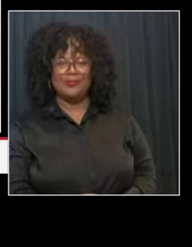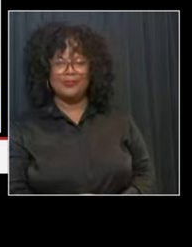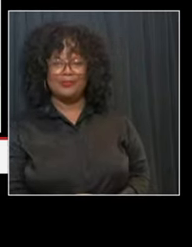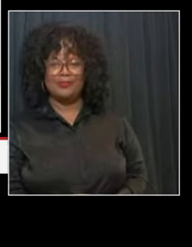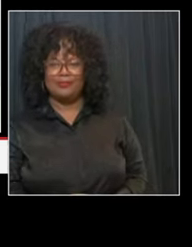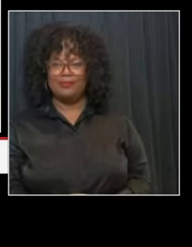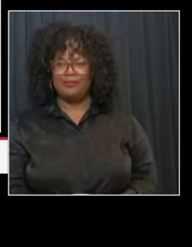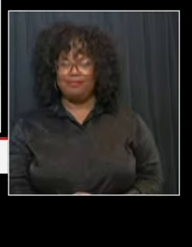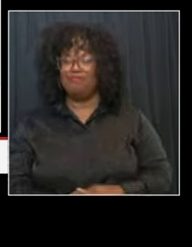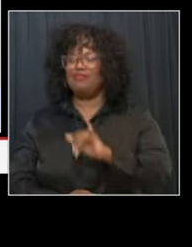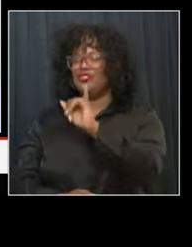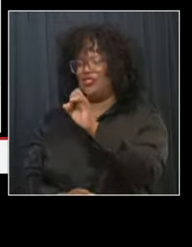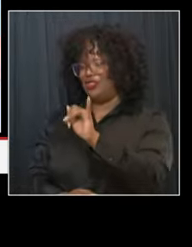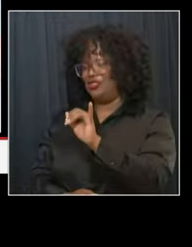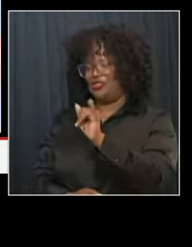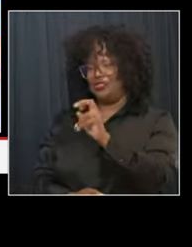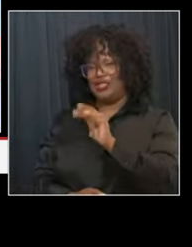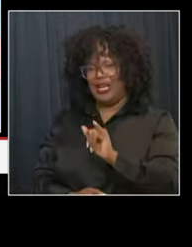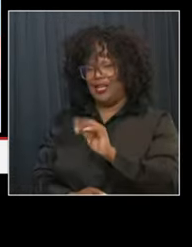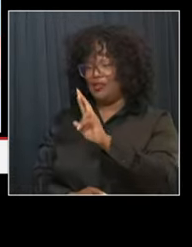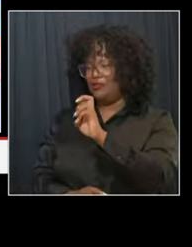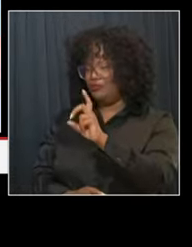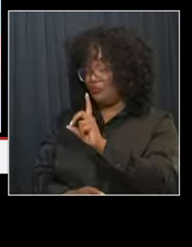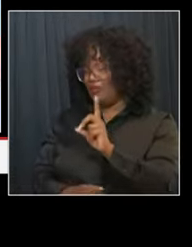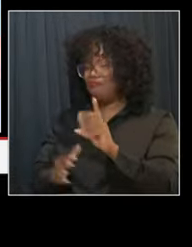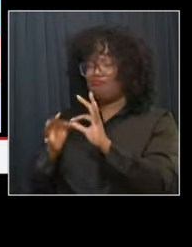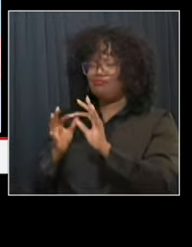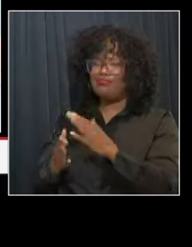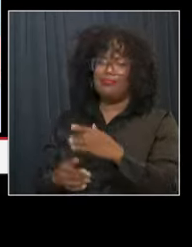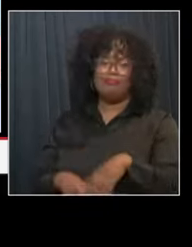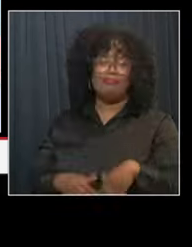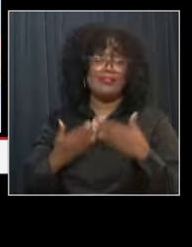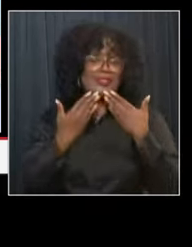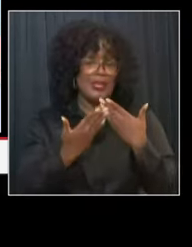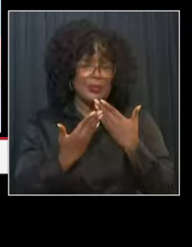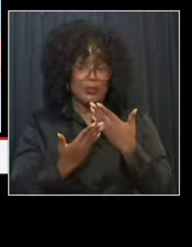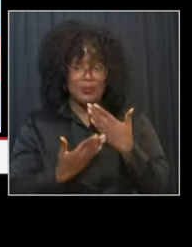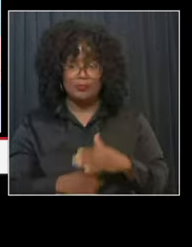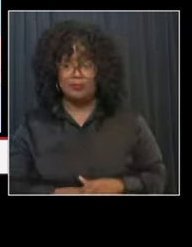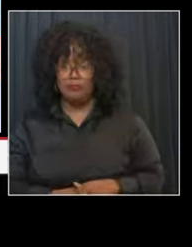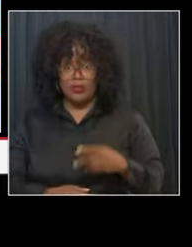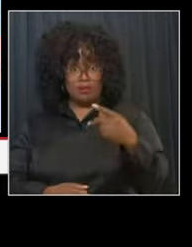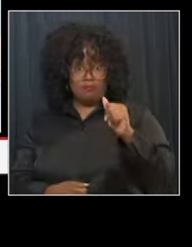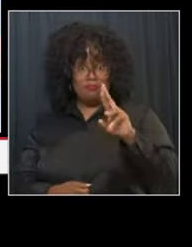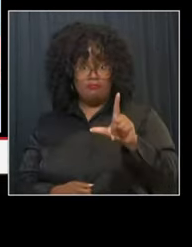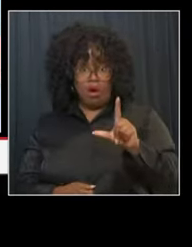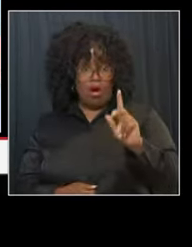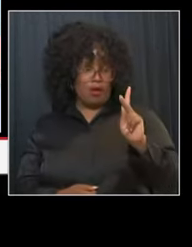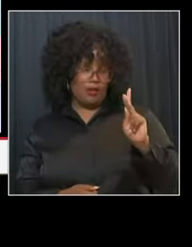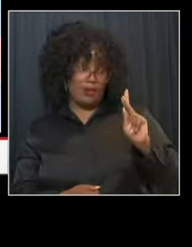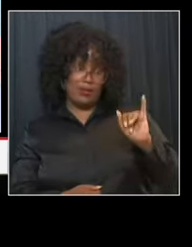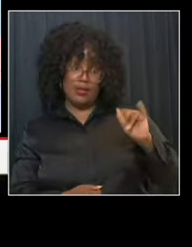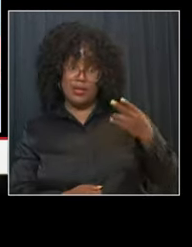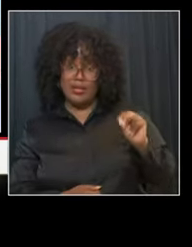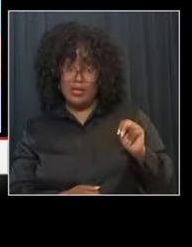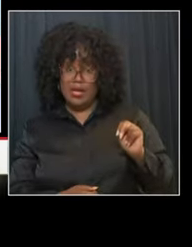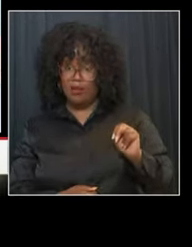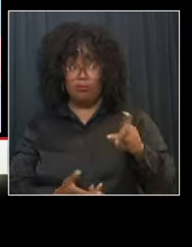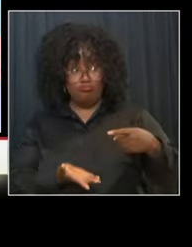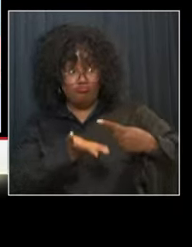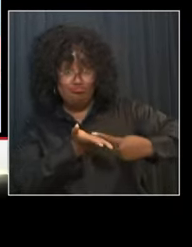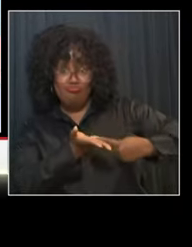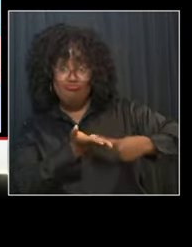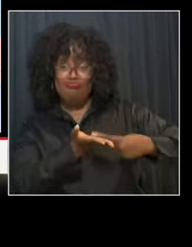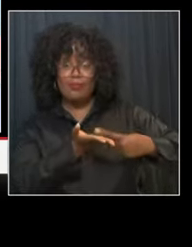talk about investments in our libraries and recreation centers. Well, it's a bit of a tag team here because I'm going to ask